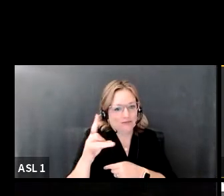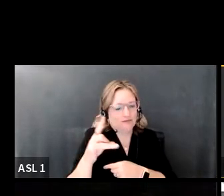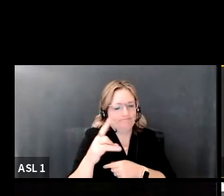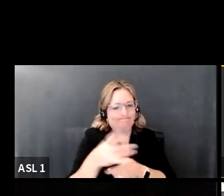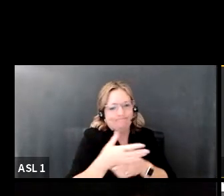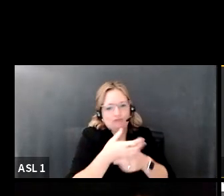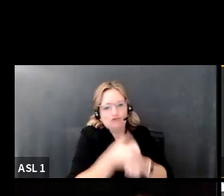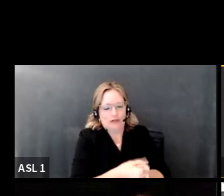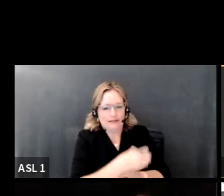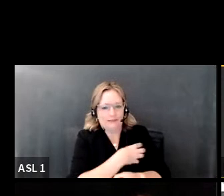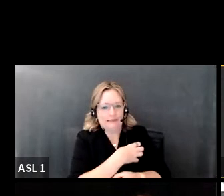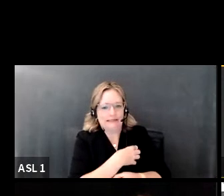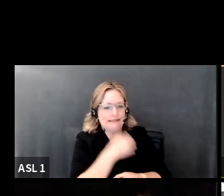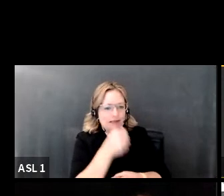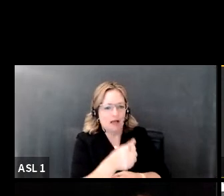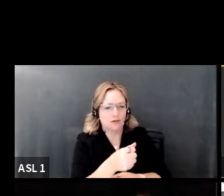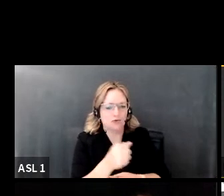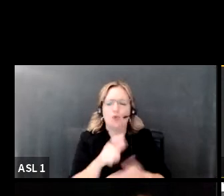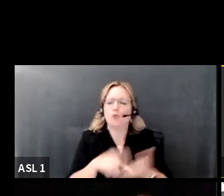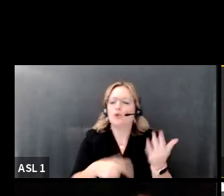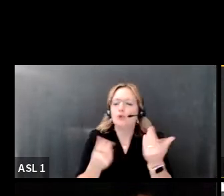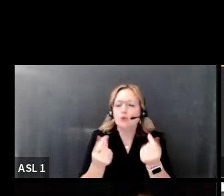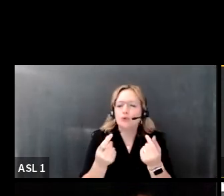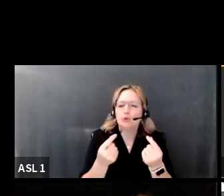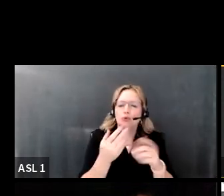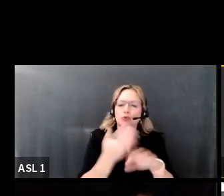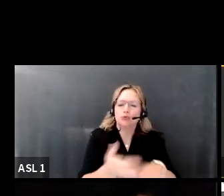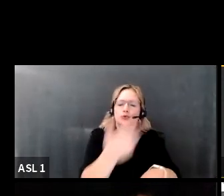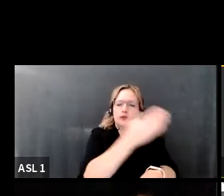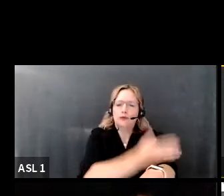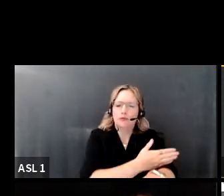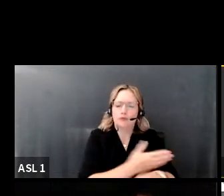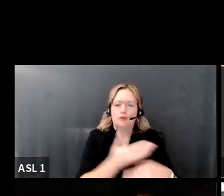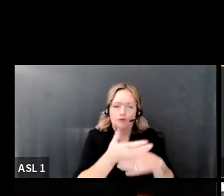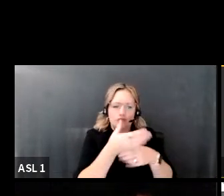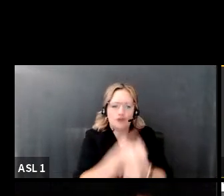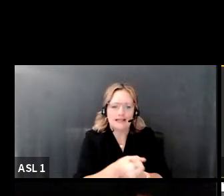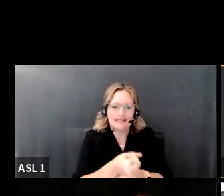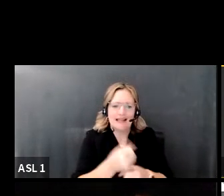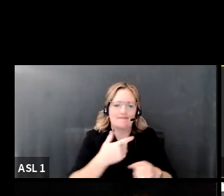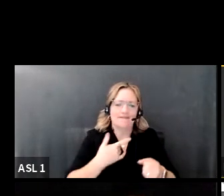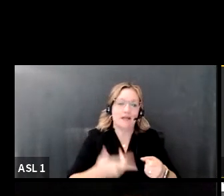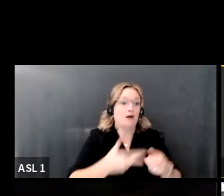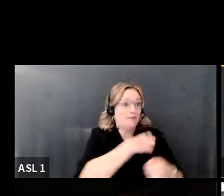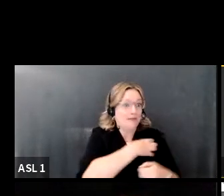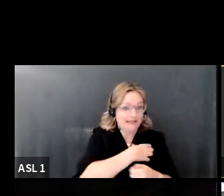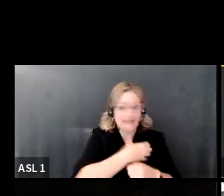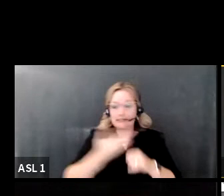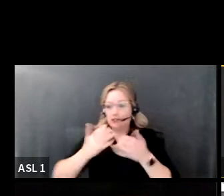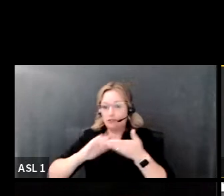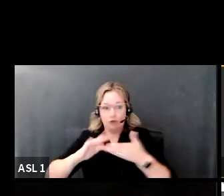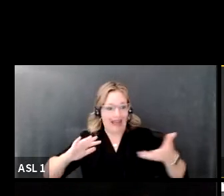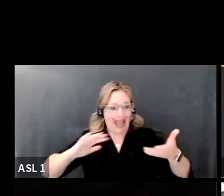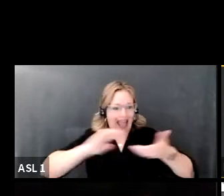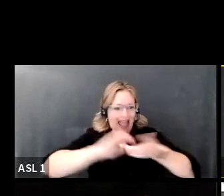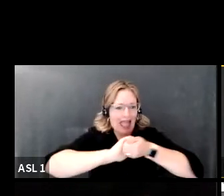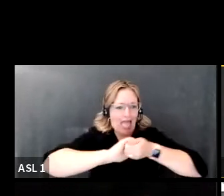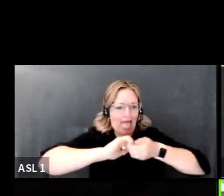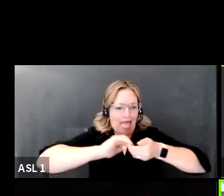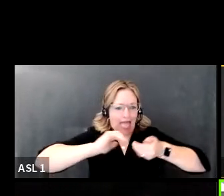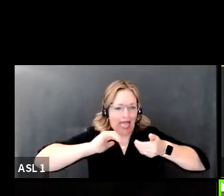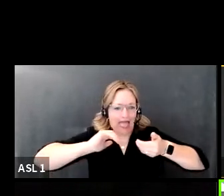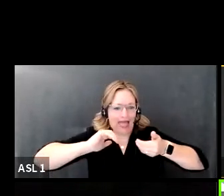what are we doing to improve the trust and build more bridges are we doing enough to build trust